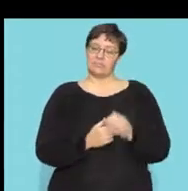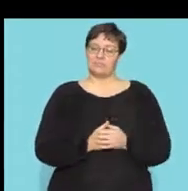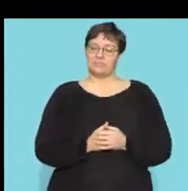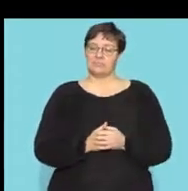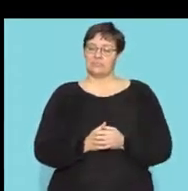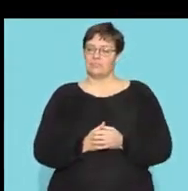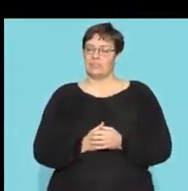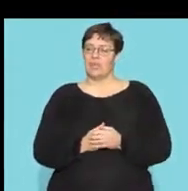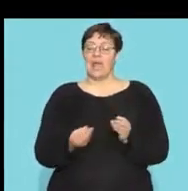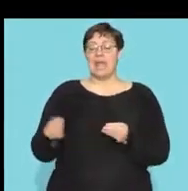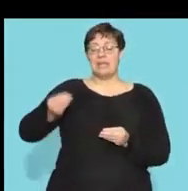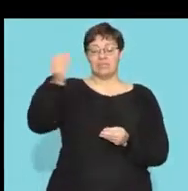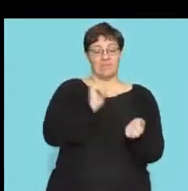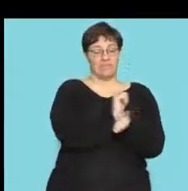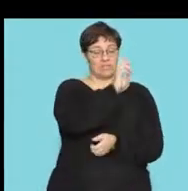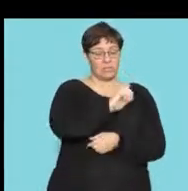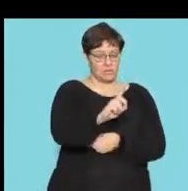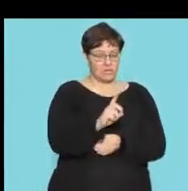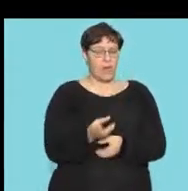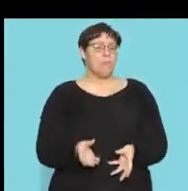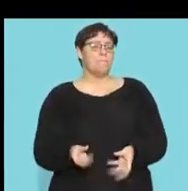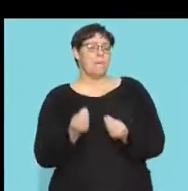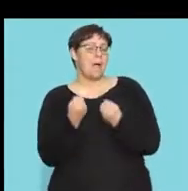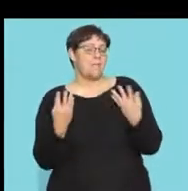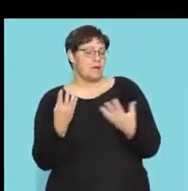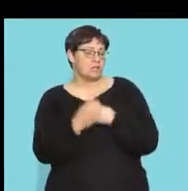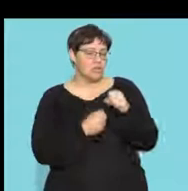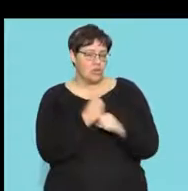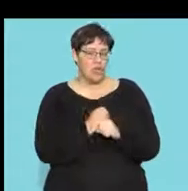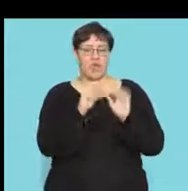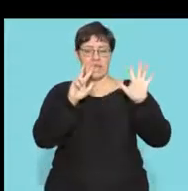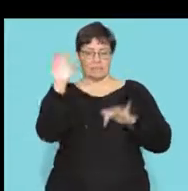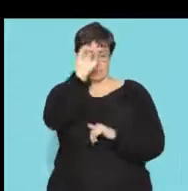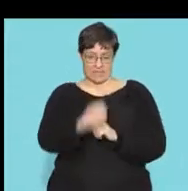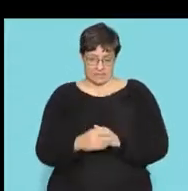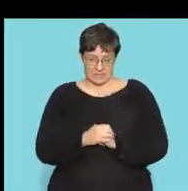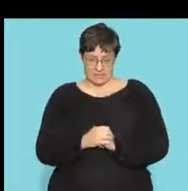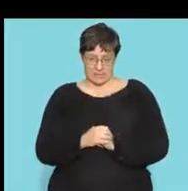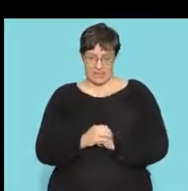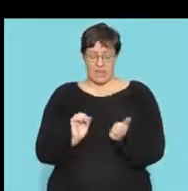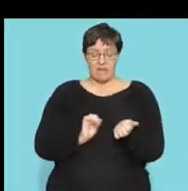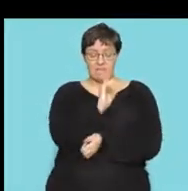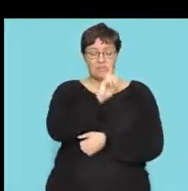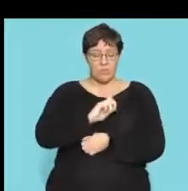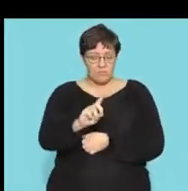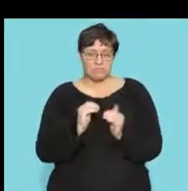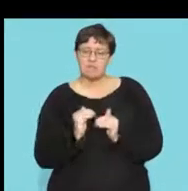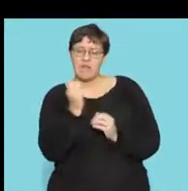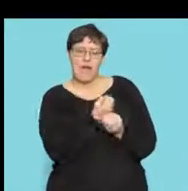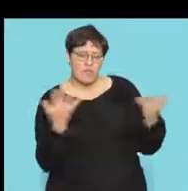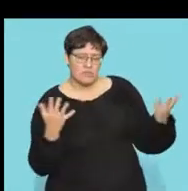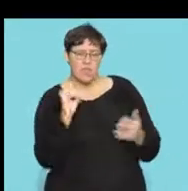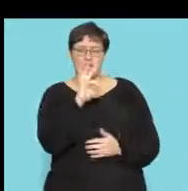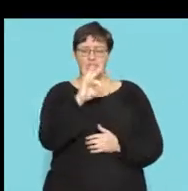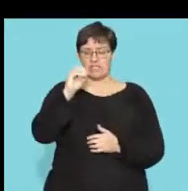Interest on the fixed deposit was earned at 8% per year. Take into account that the fixed deposit was increased by 30,000